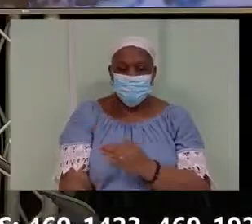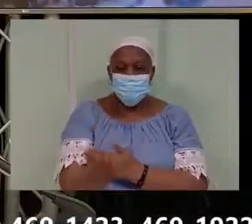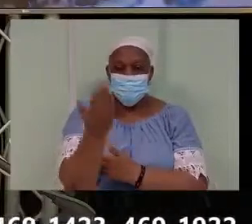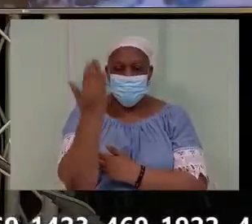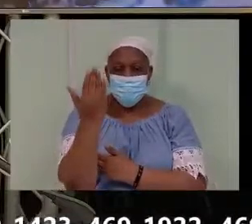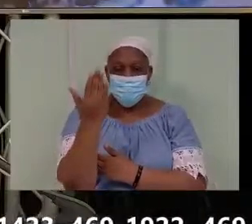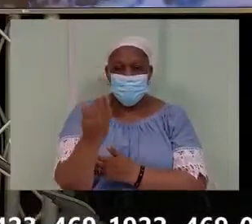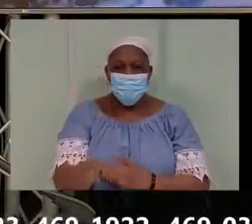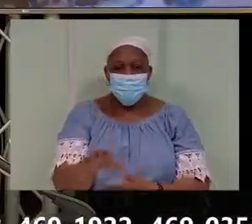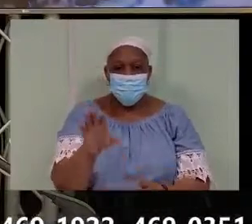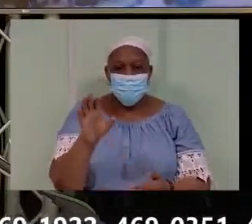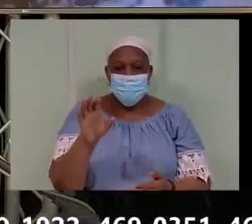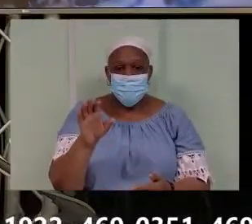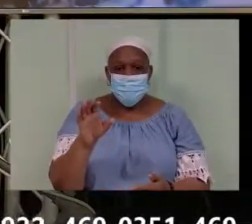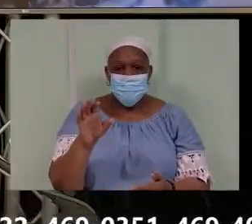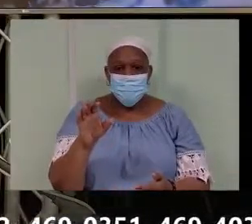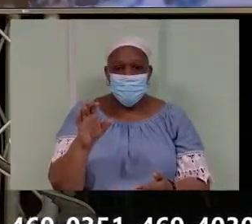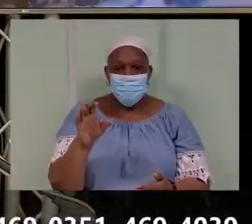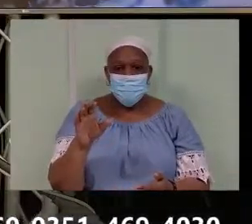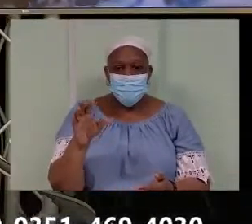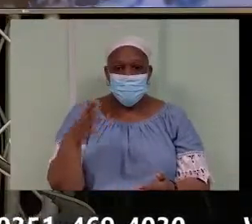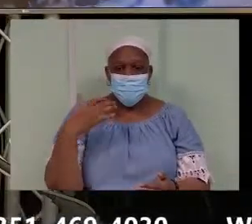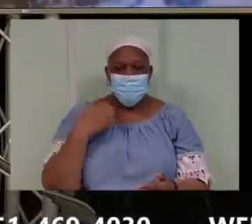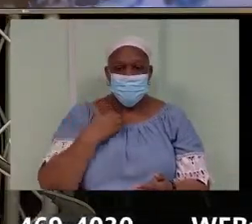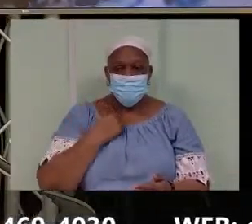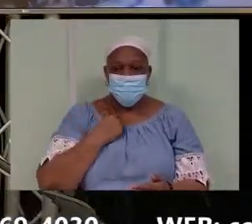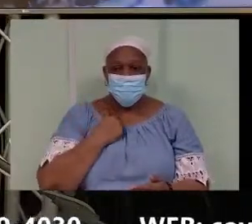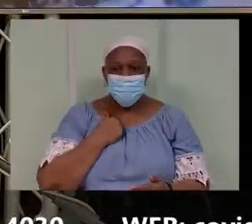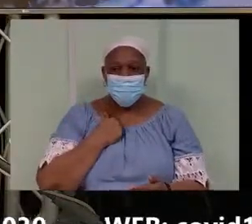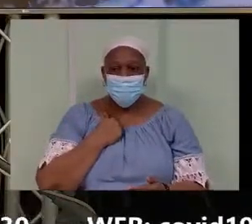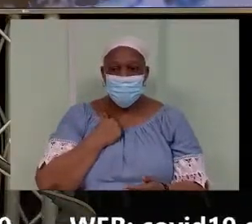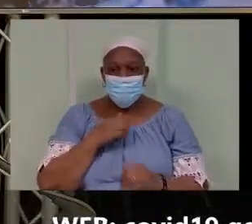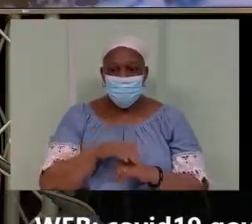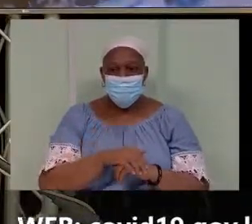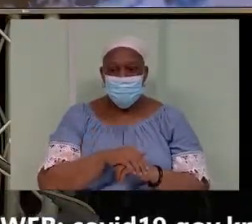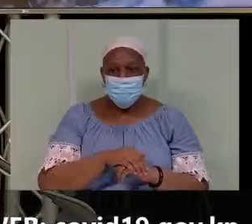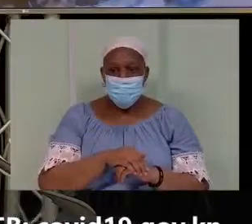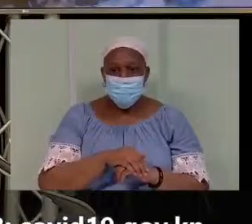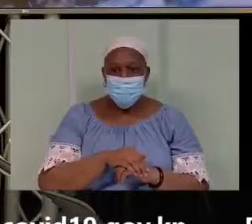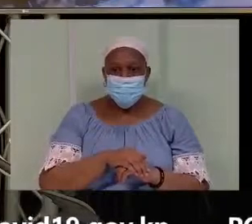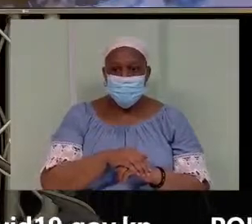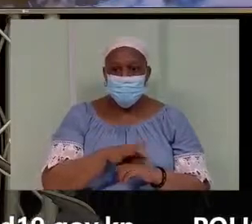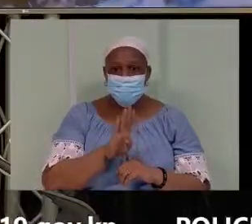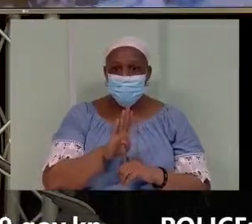at 9 and Caribbean History at 1 p.m.